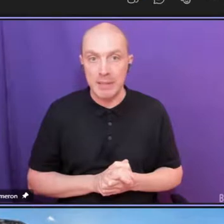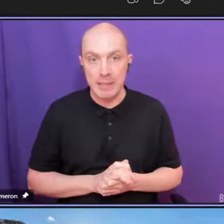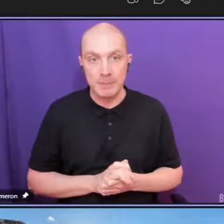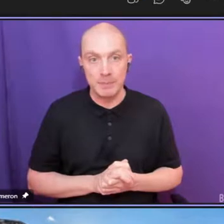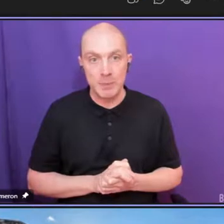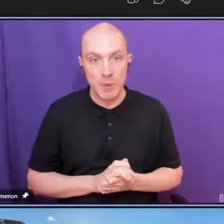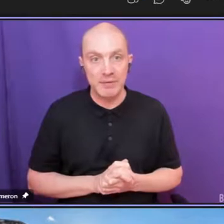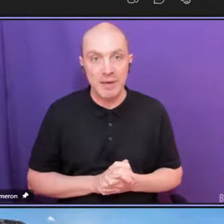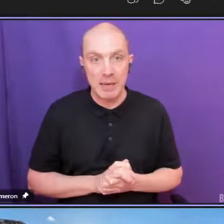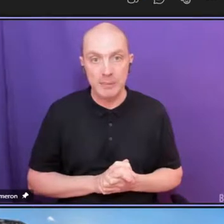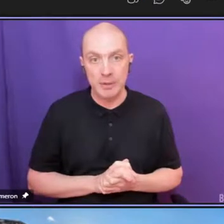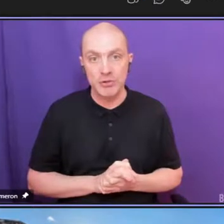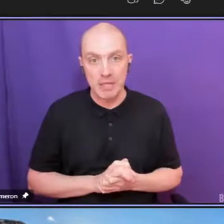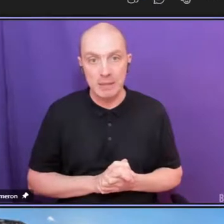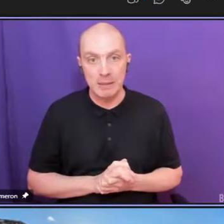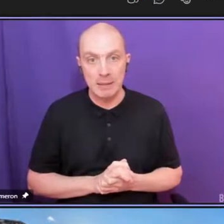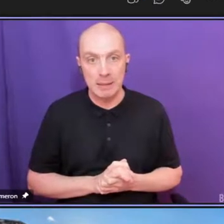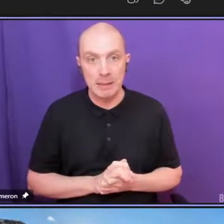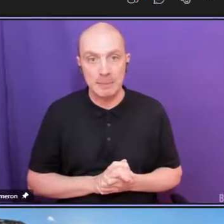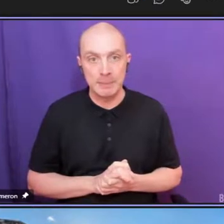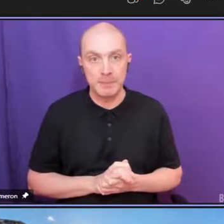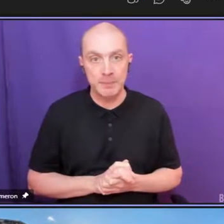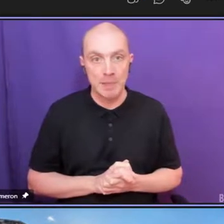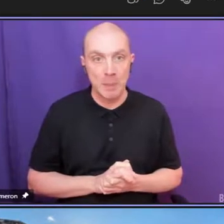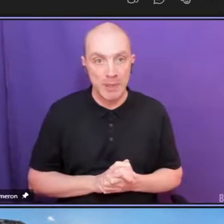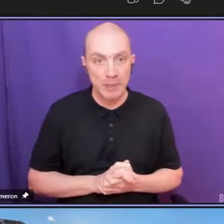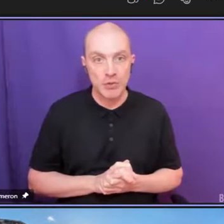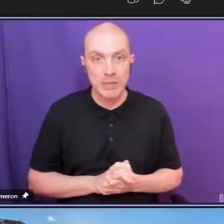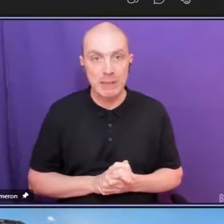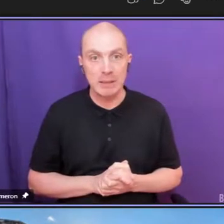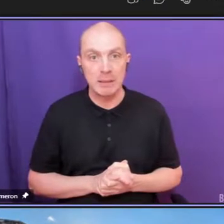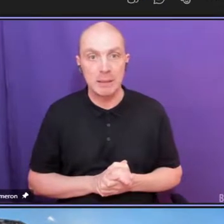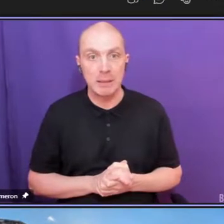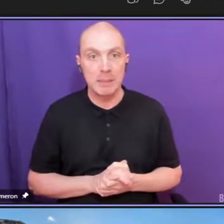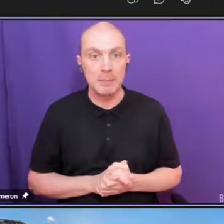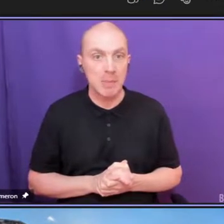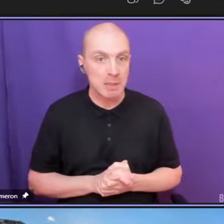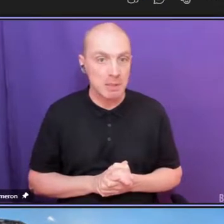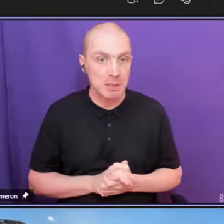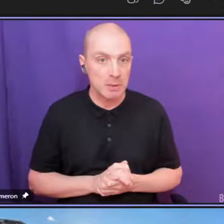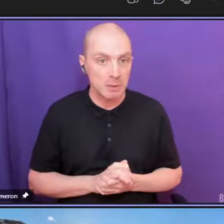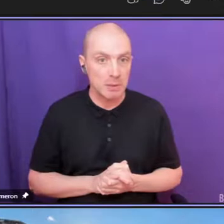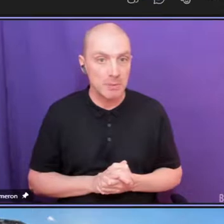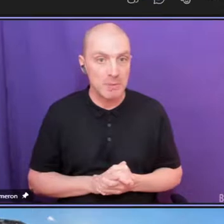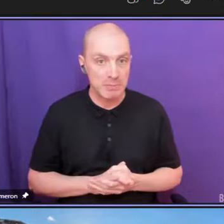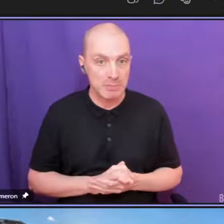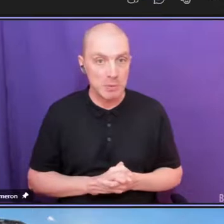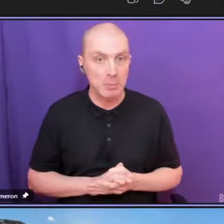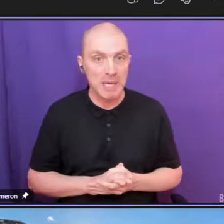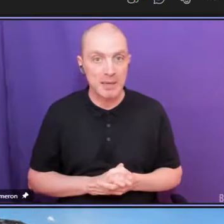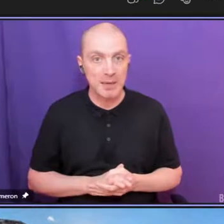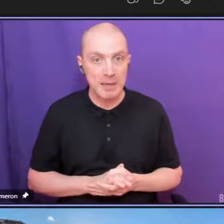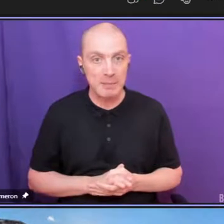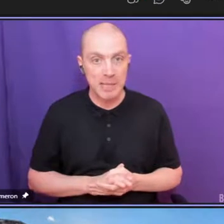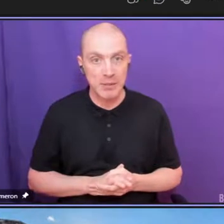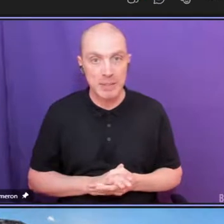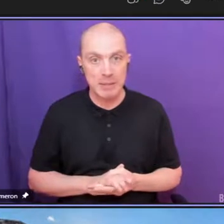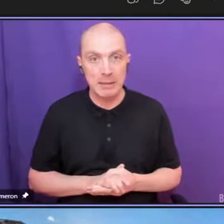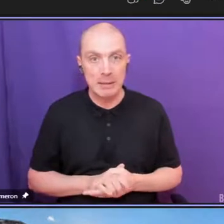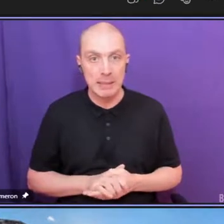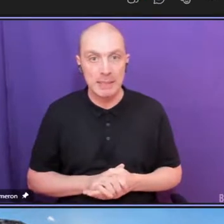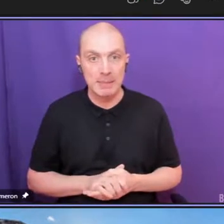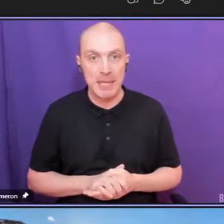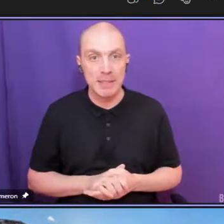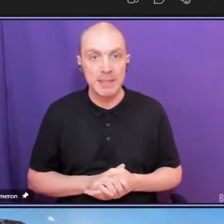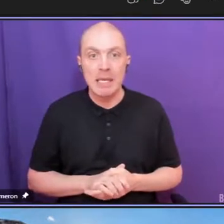And I think with that, the training, the awareness training must, you know, mirror that, match